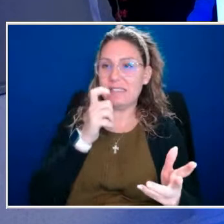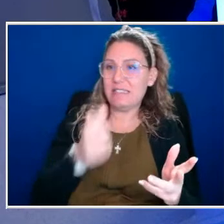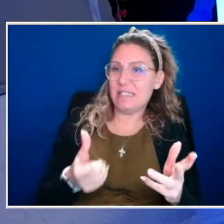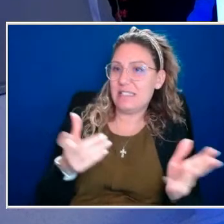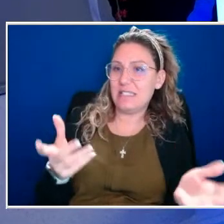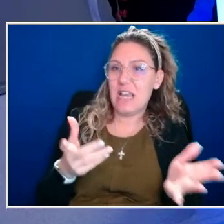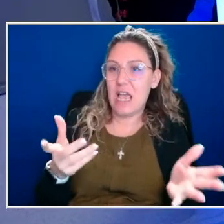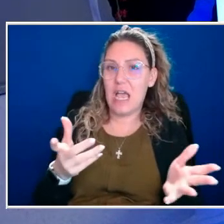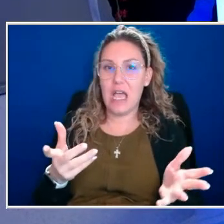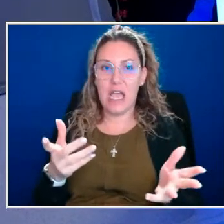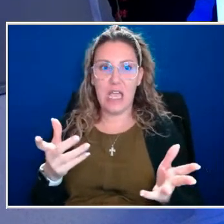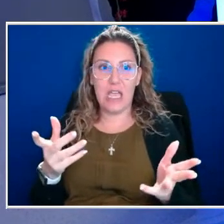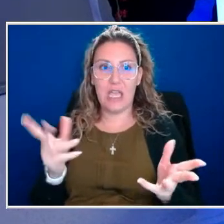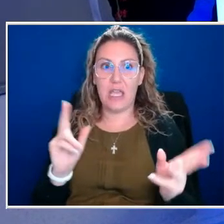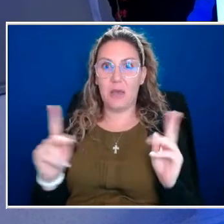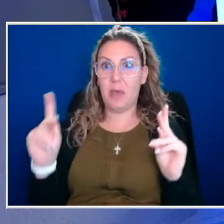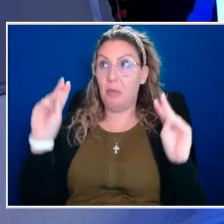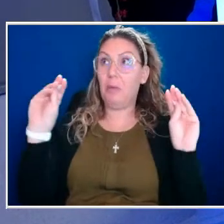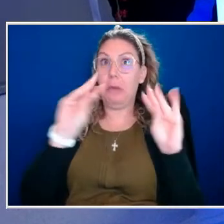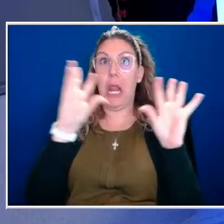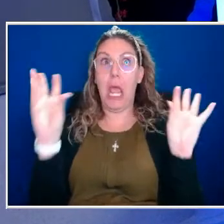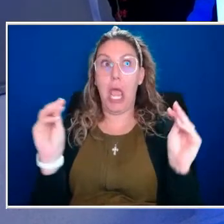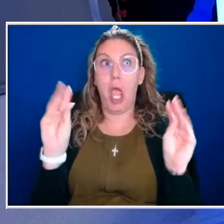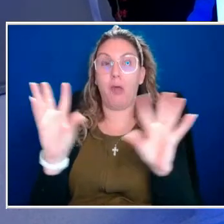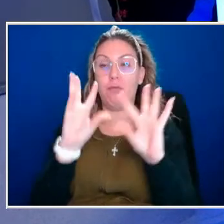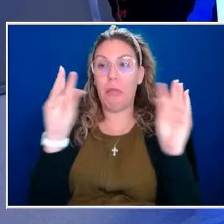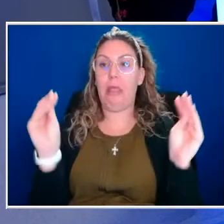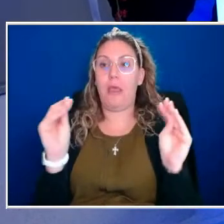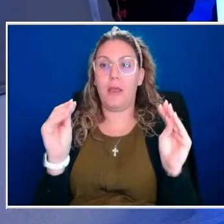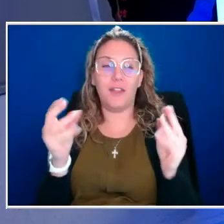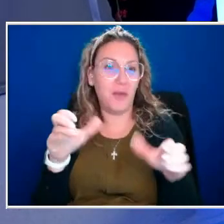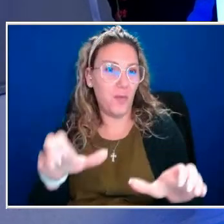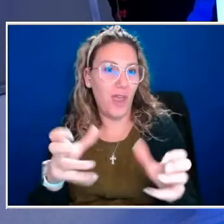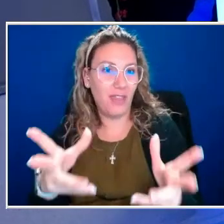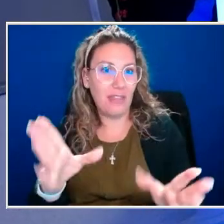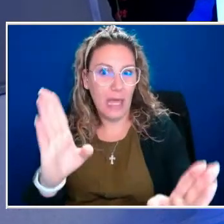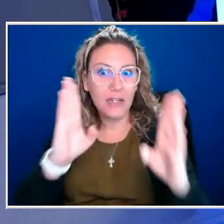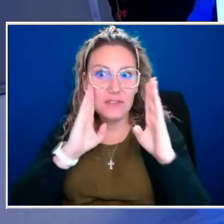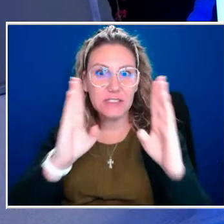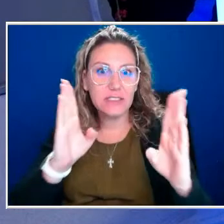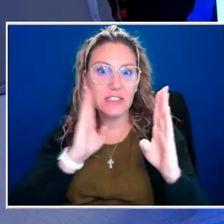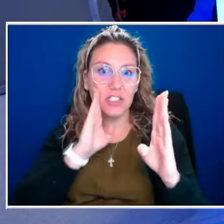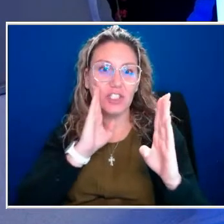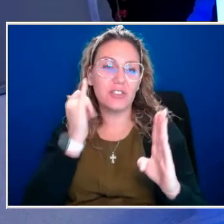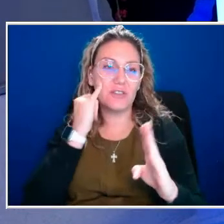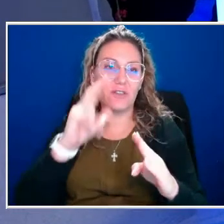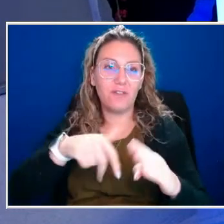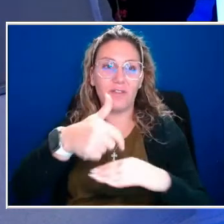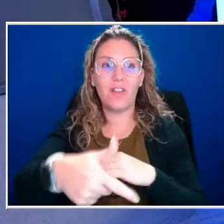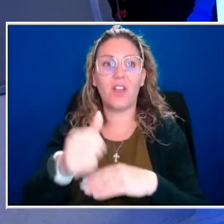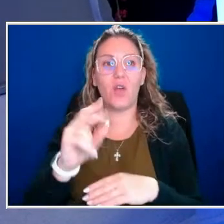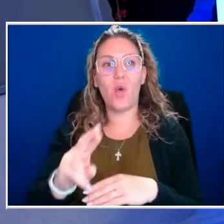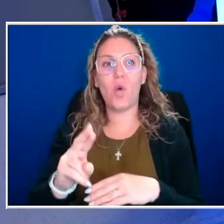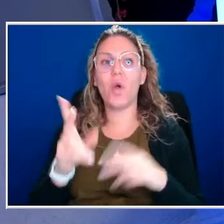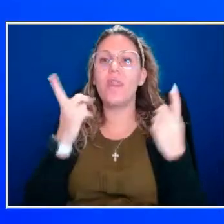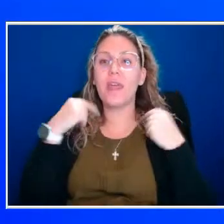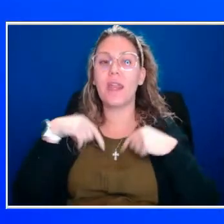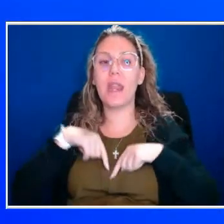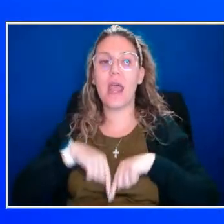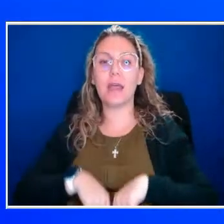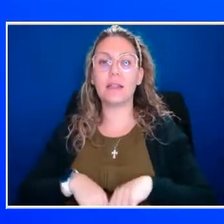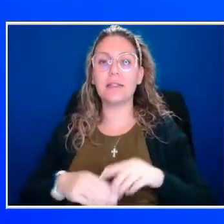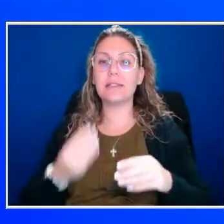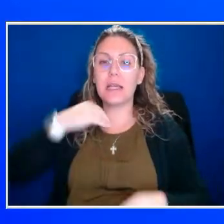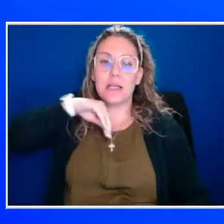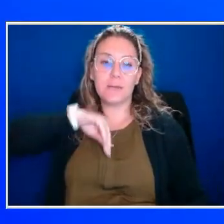running after you outside your home. They don't want a lot of attention brought to the fact that maybe they've fallen, right? Right, or even the necklaces that somebody can tuck under their